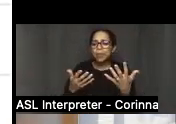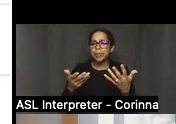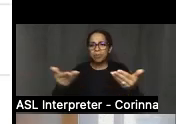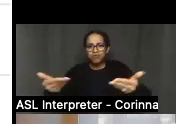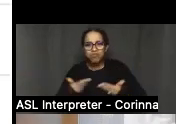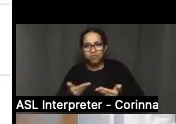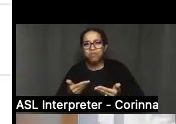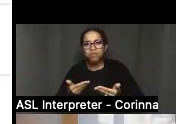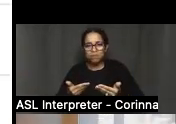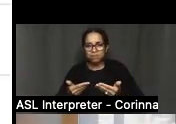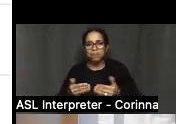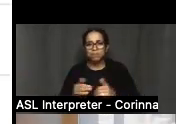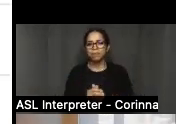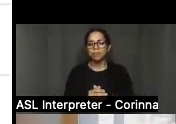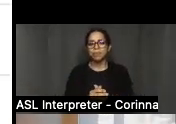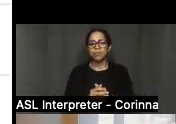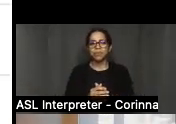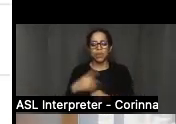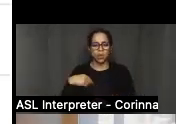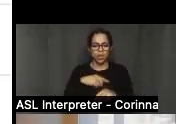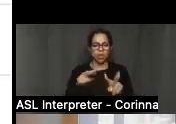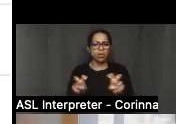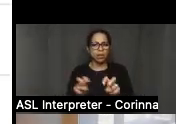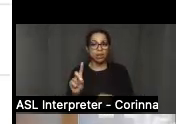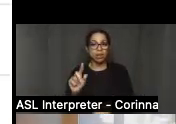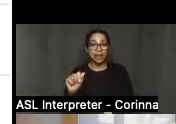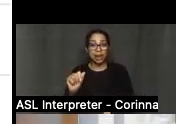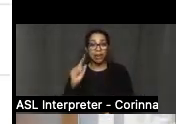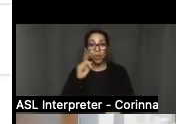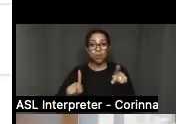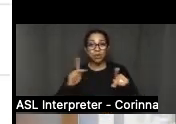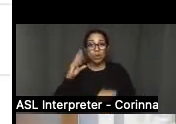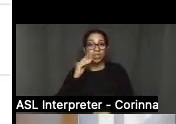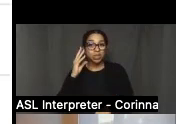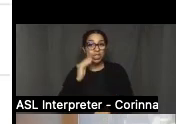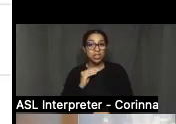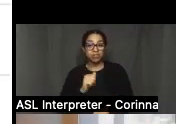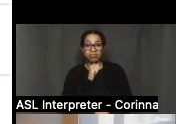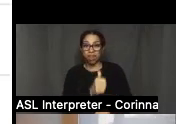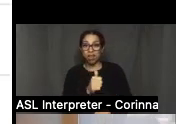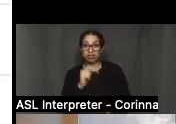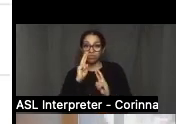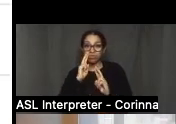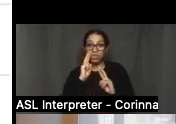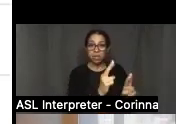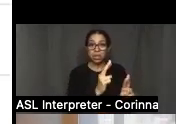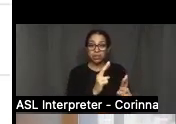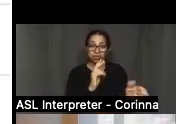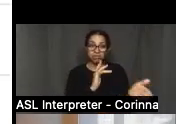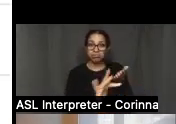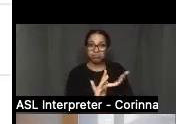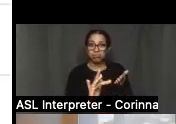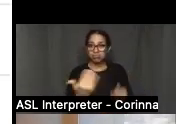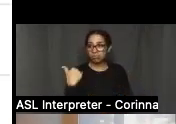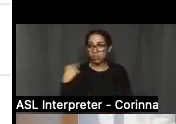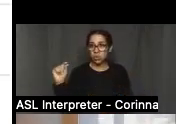look at the data on those who experienced disrespect in healthcare in 2023, it suggests that we all have a little more